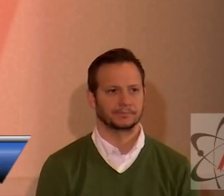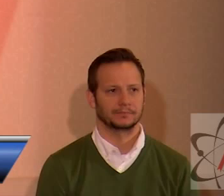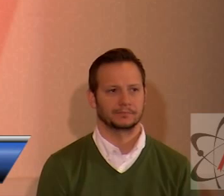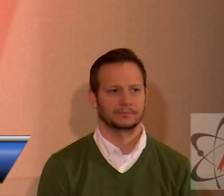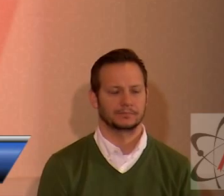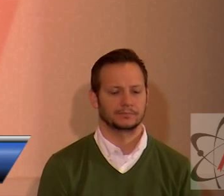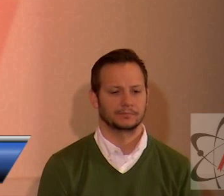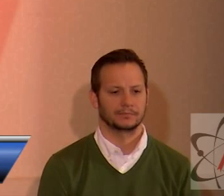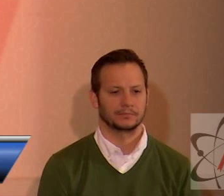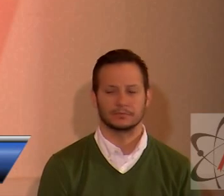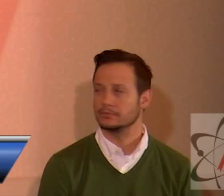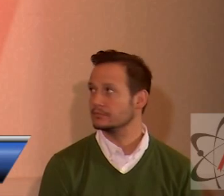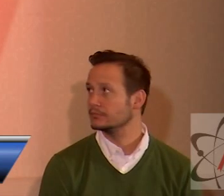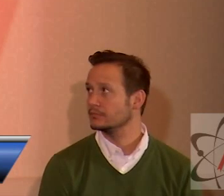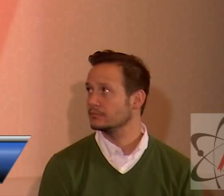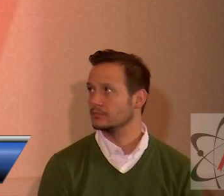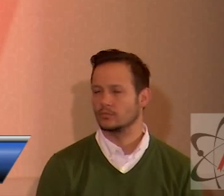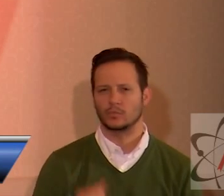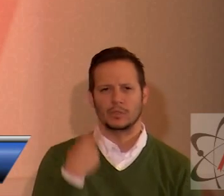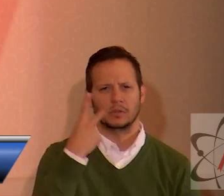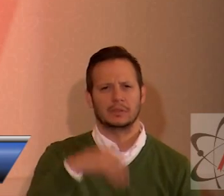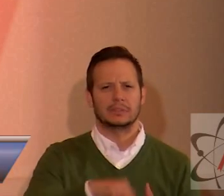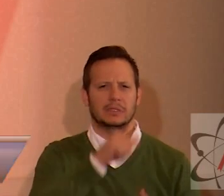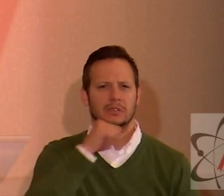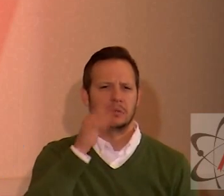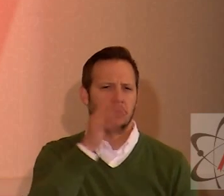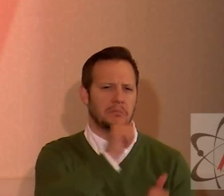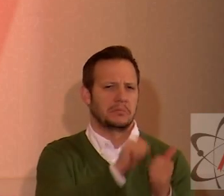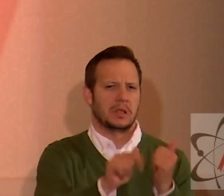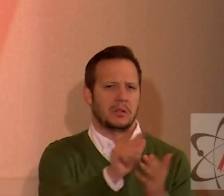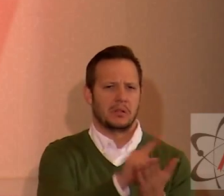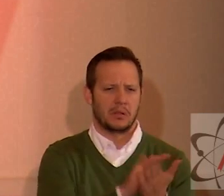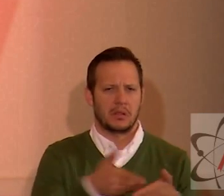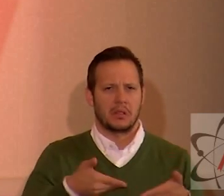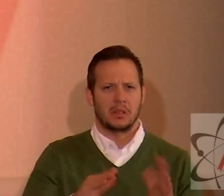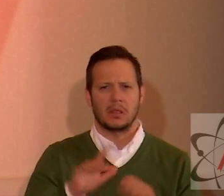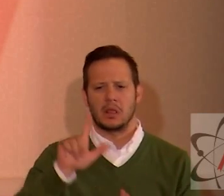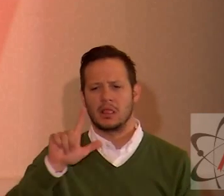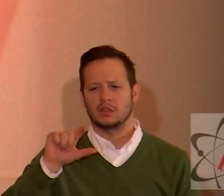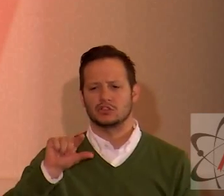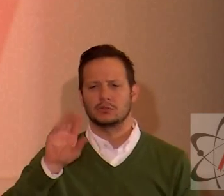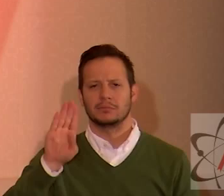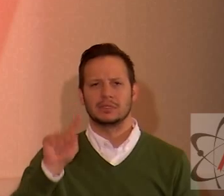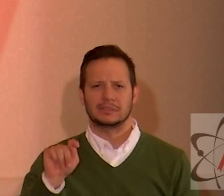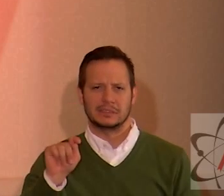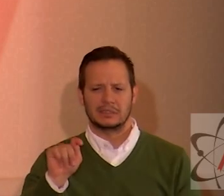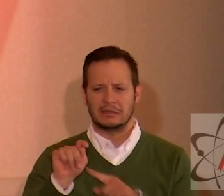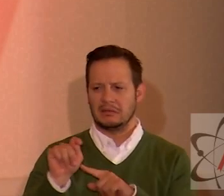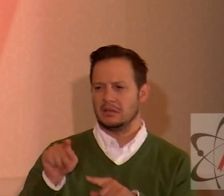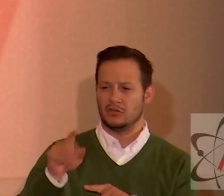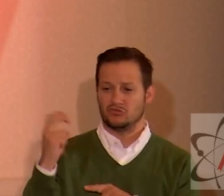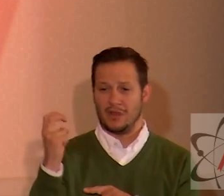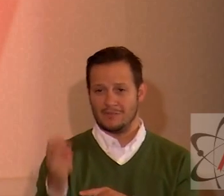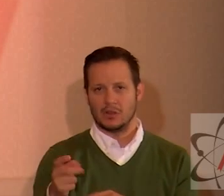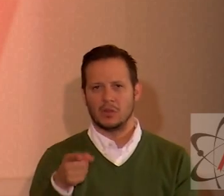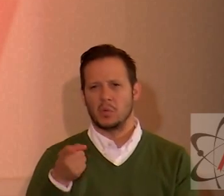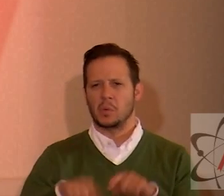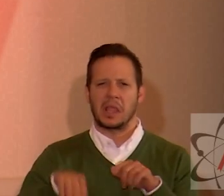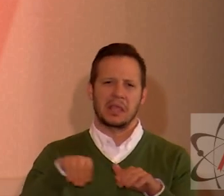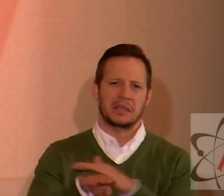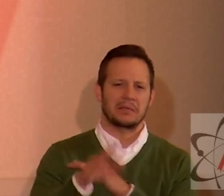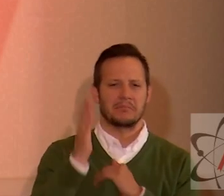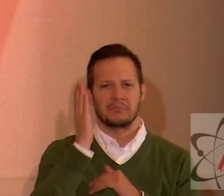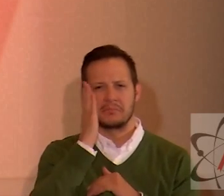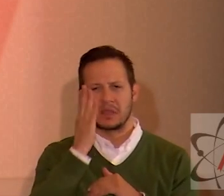you saw all this fuss in Arizona. They were going to pass a law that would allow an LGBT traveler to be denied admission to a bed and breakfast